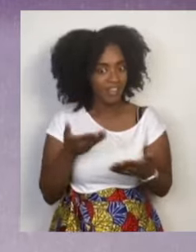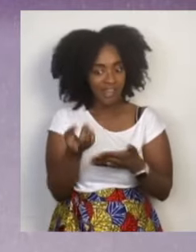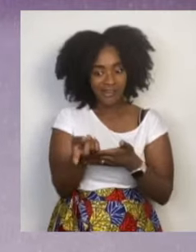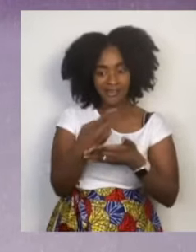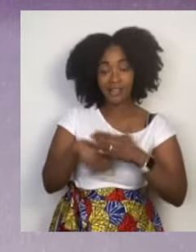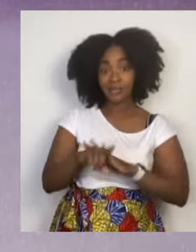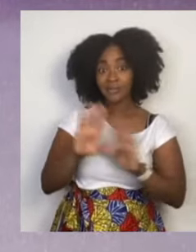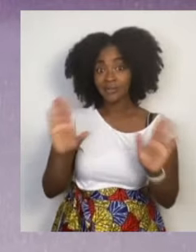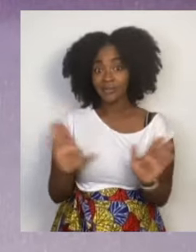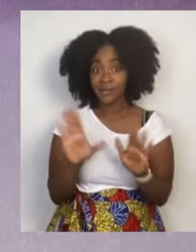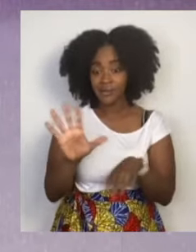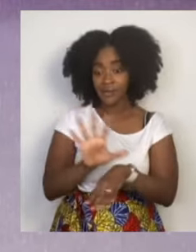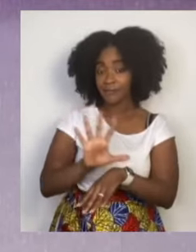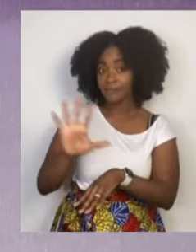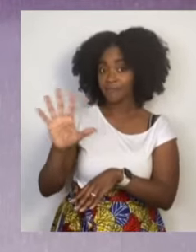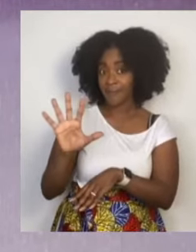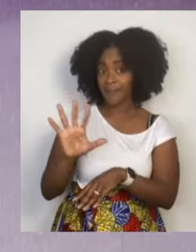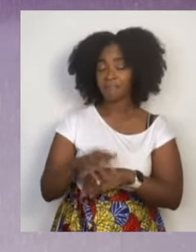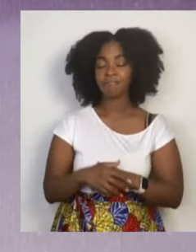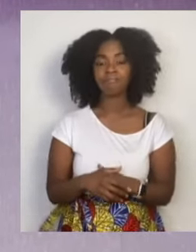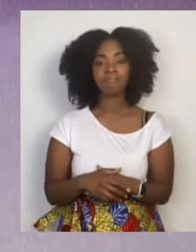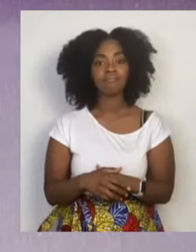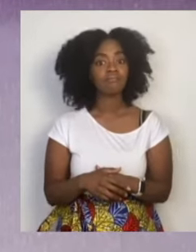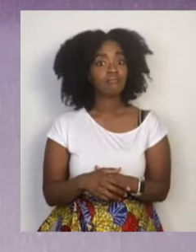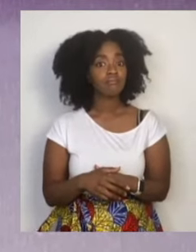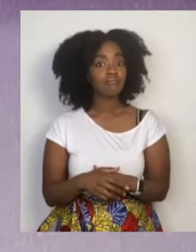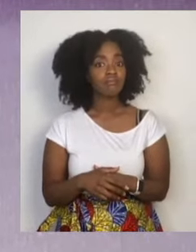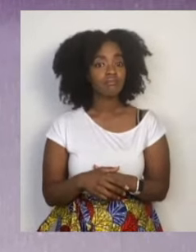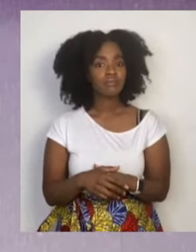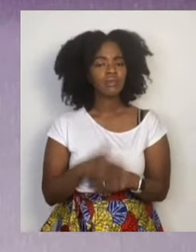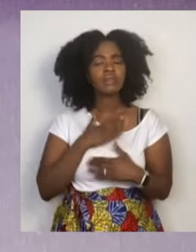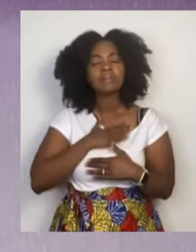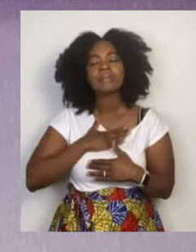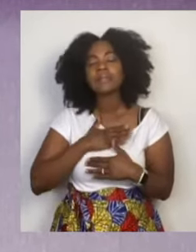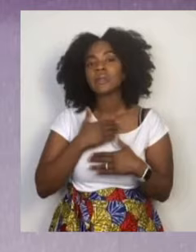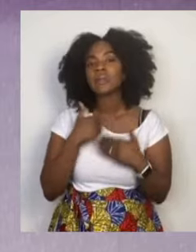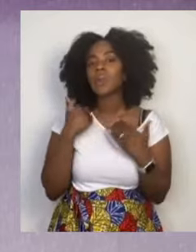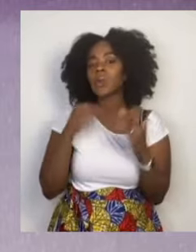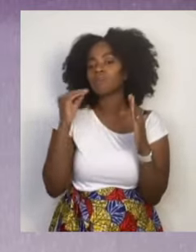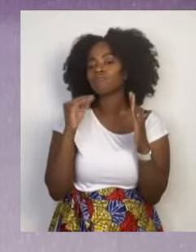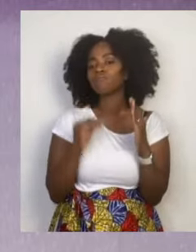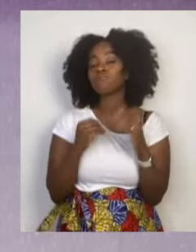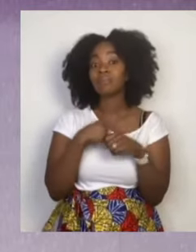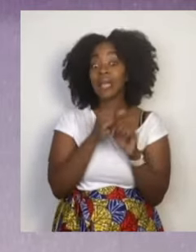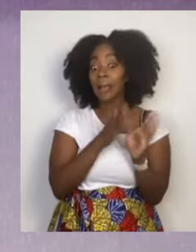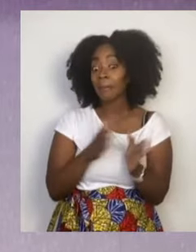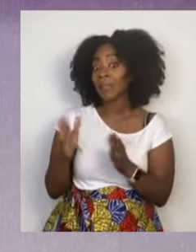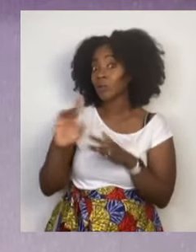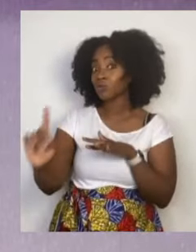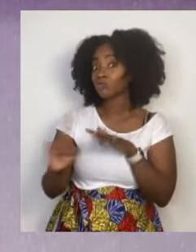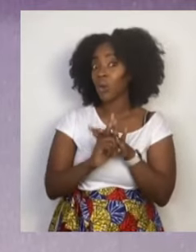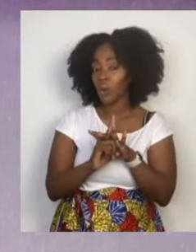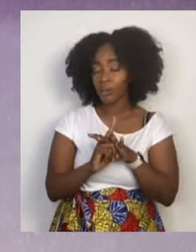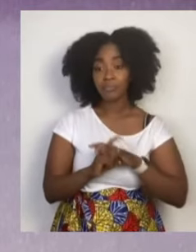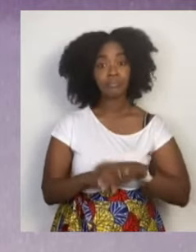corporate prayer. So I want everybody to make plans to be here. Those of you who would like to go with us today will be leaving